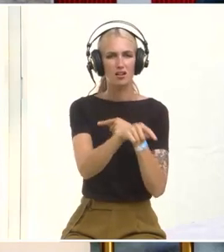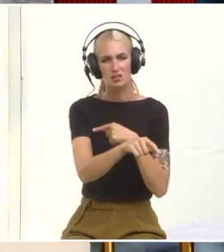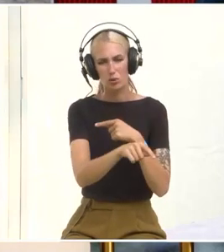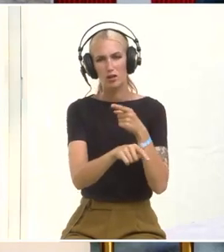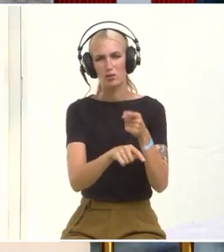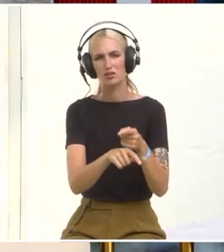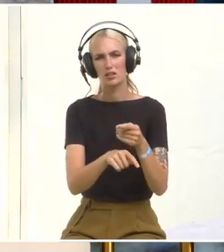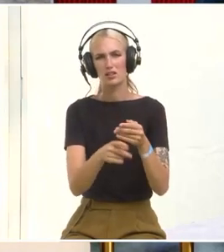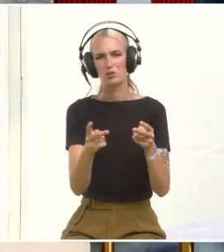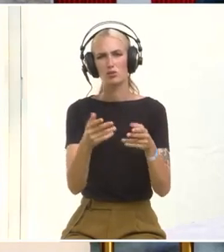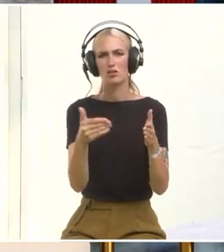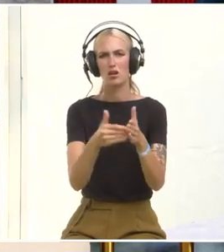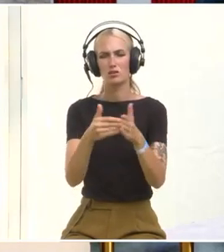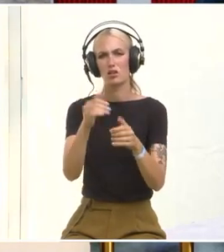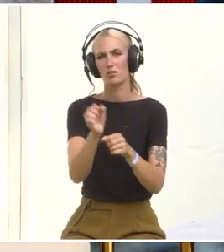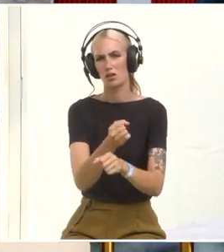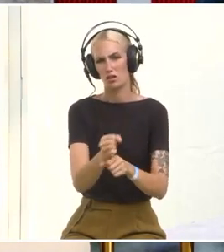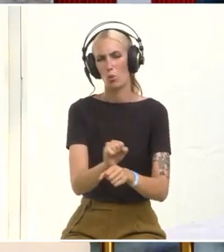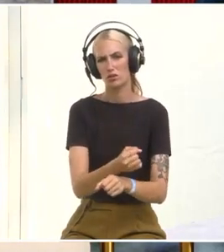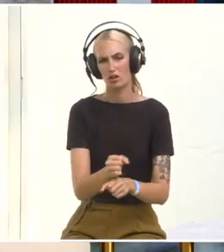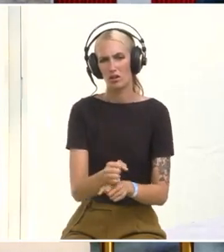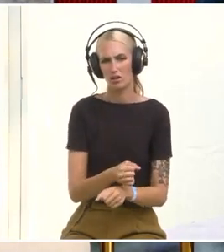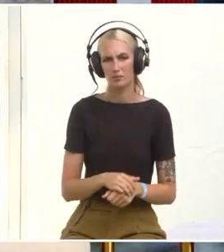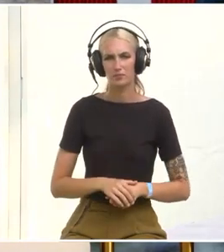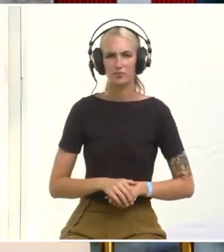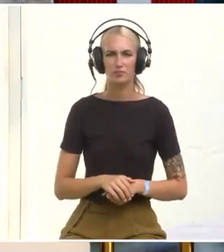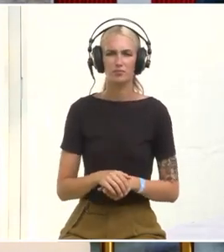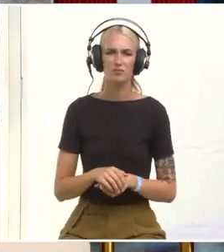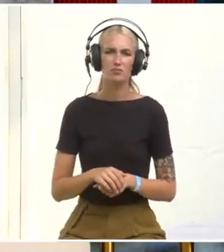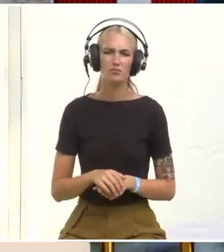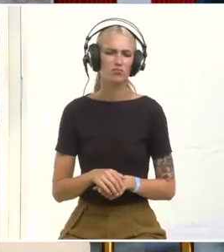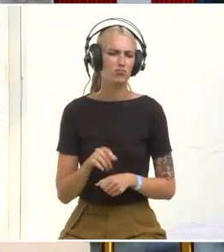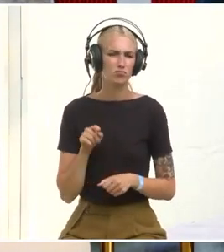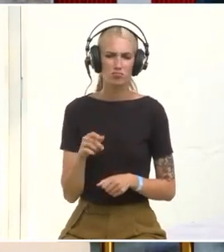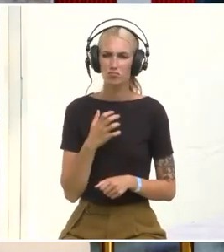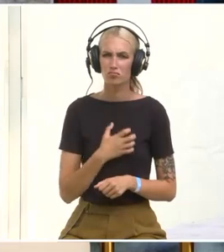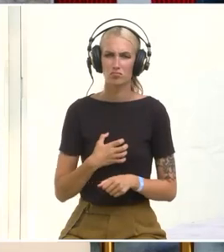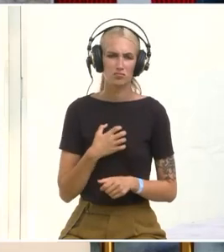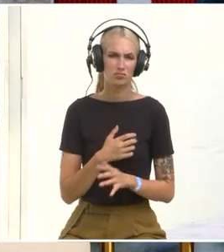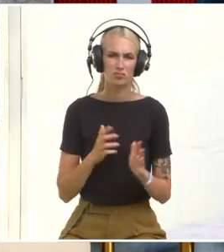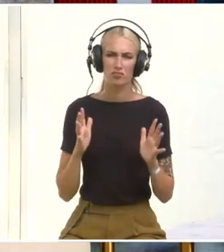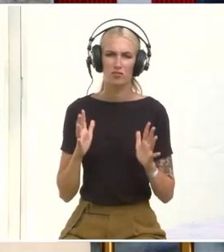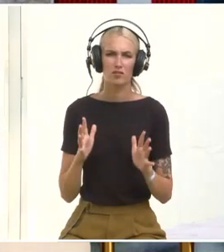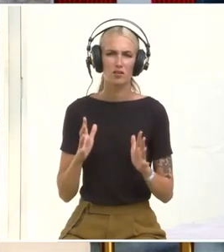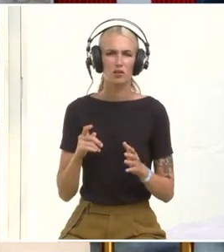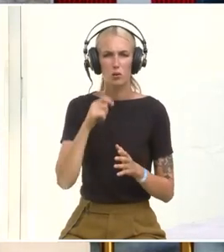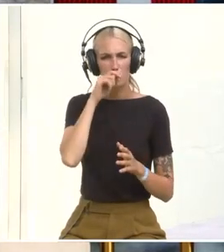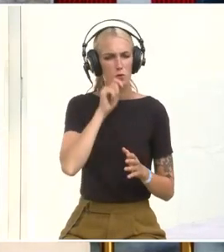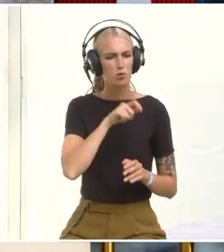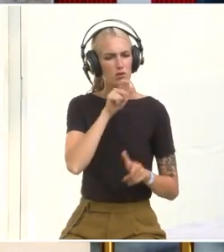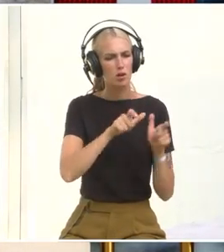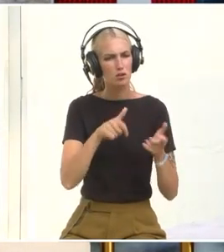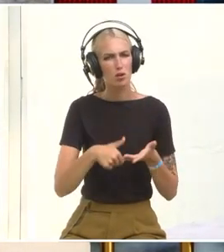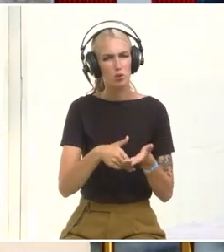design integration with that in mind. And one of the key elements of this is really to support Ukrainians in